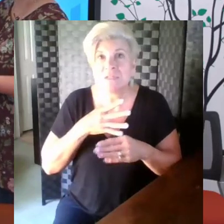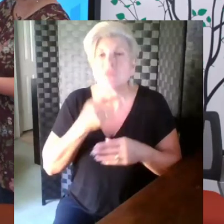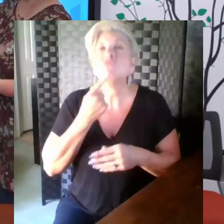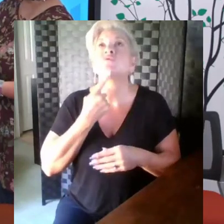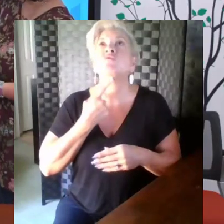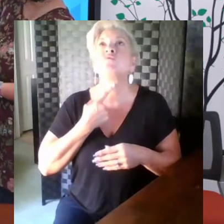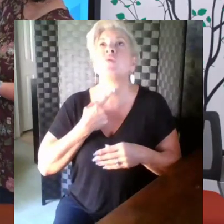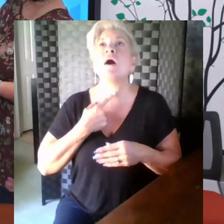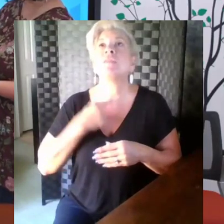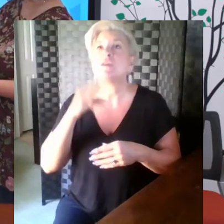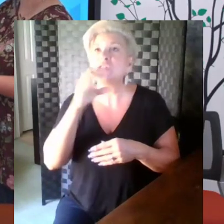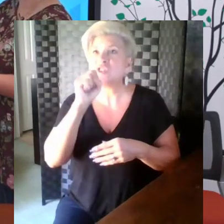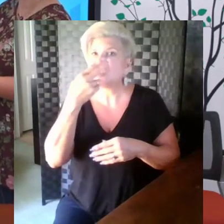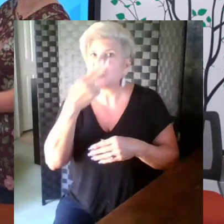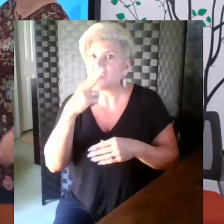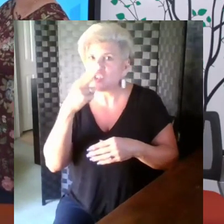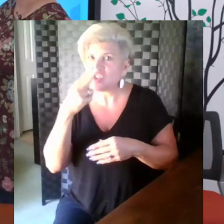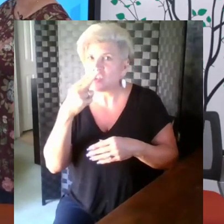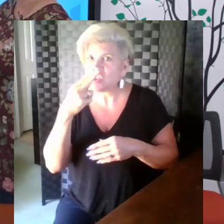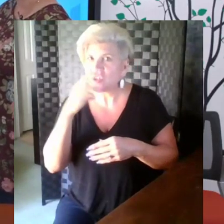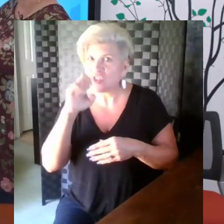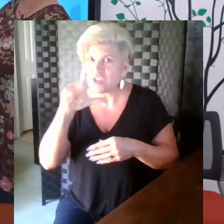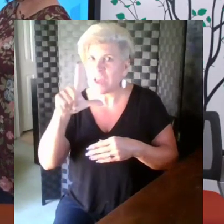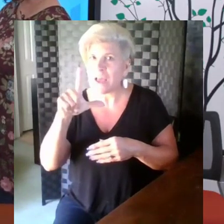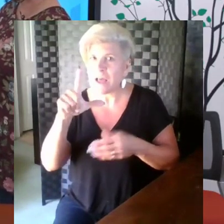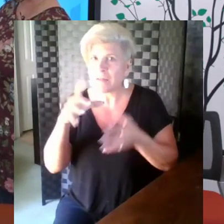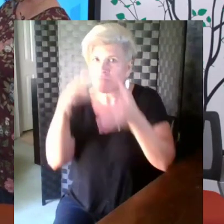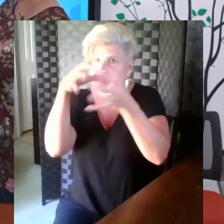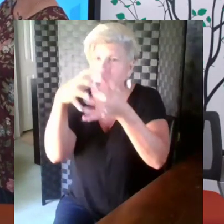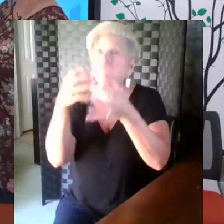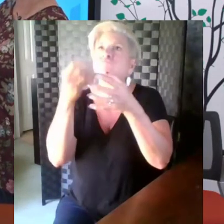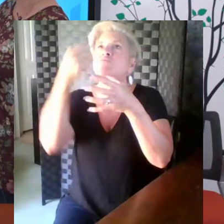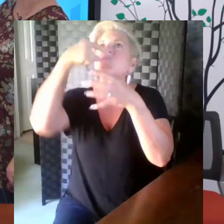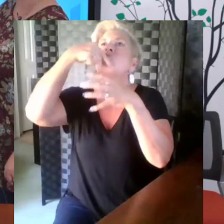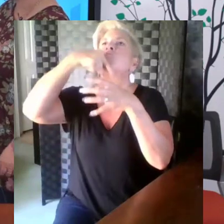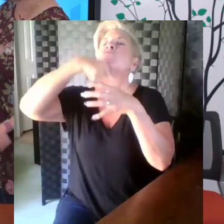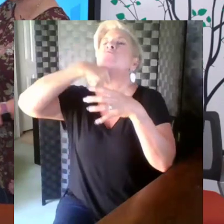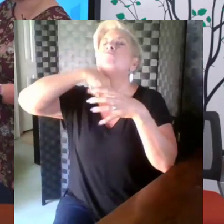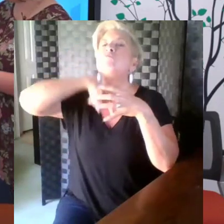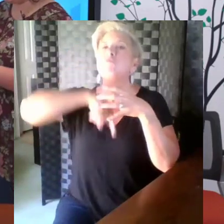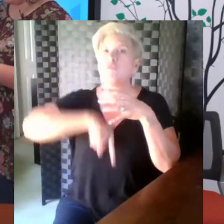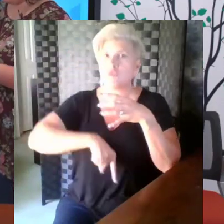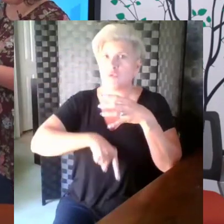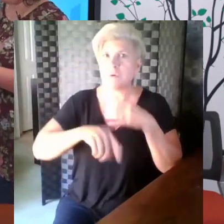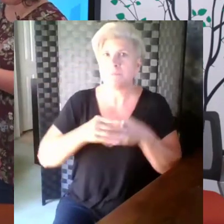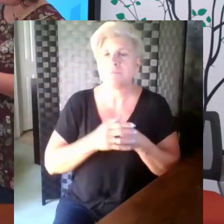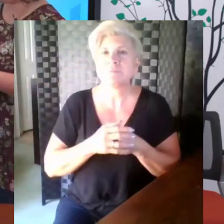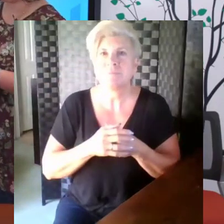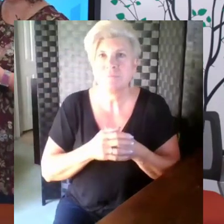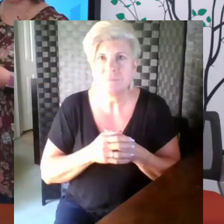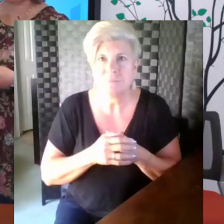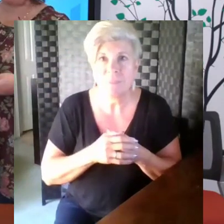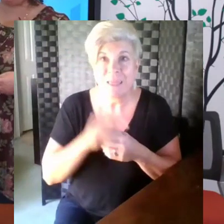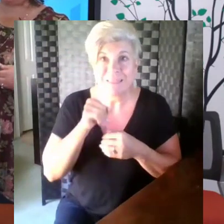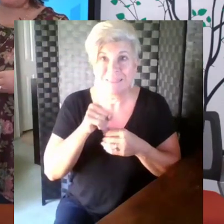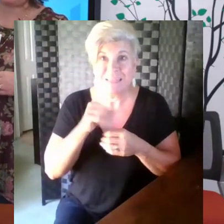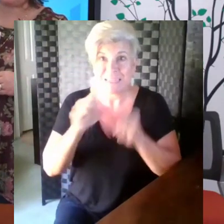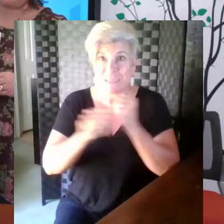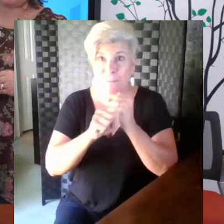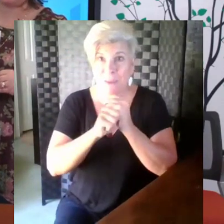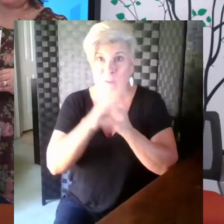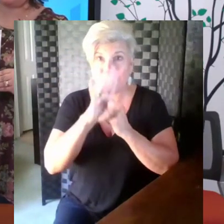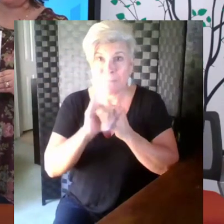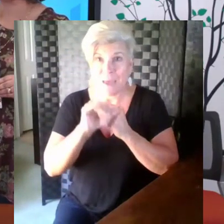Shell by Lucille Cohen, illustrated by Jared Lee. This is published